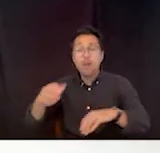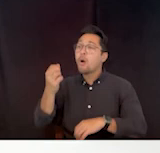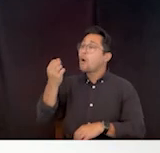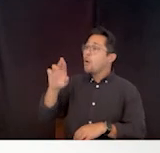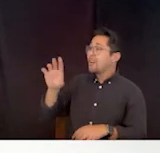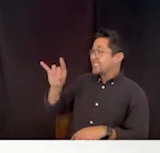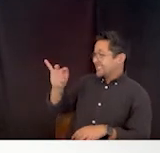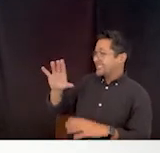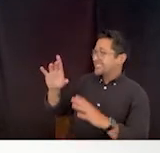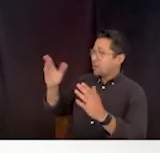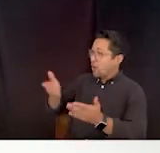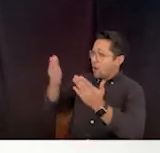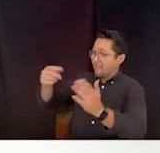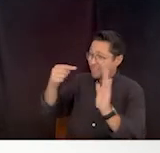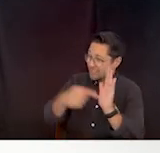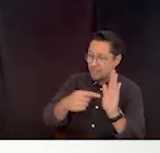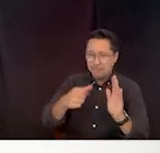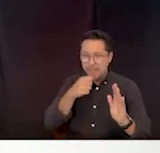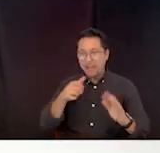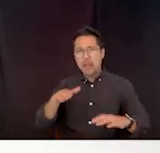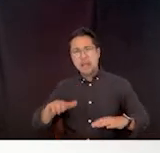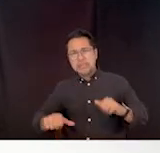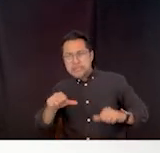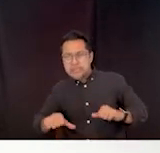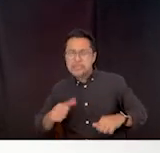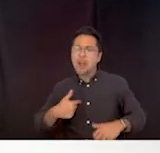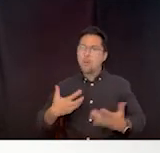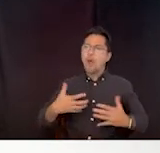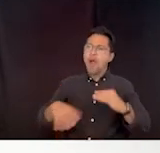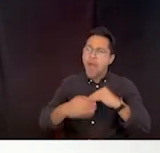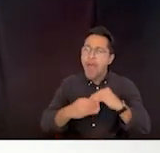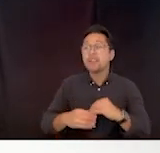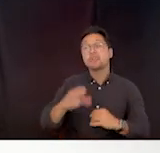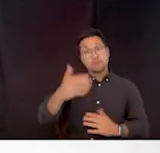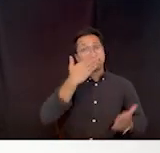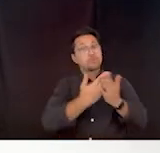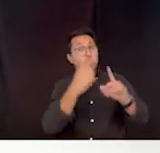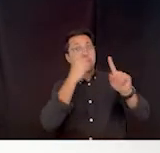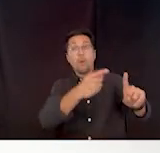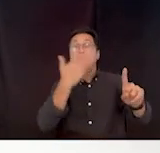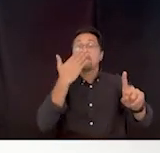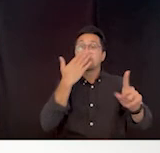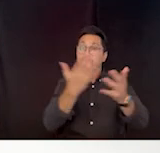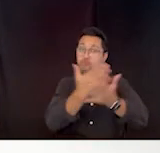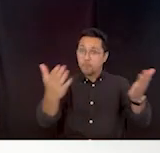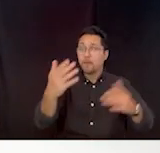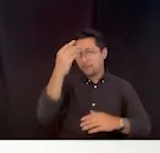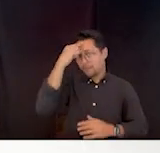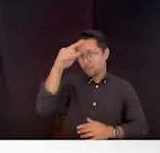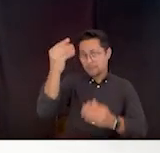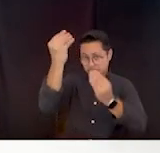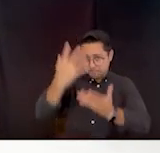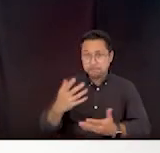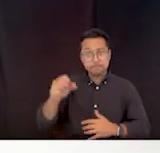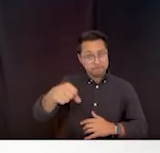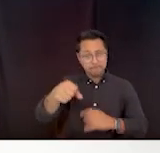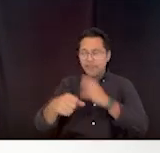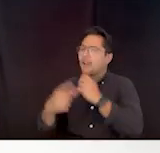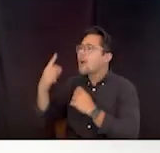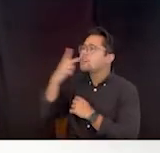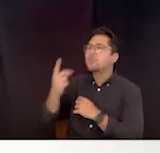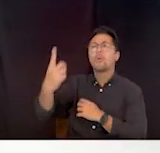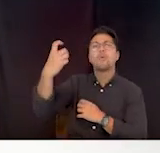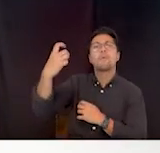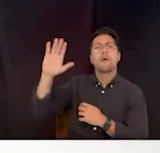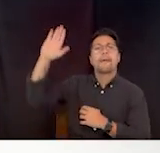service and I wasn't sure about it, and now I'd like to add it. So that was a very excellent point. Thank you so much for bringing that up. And I saw one more hand,